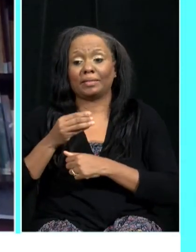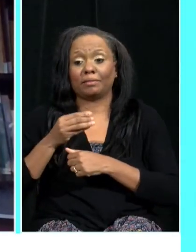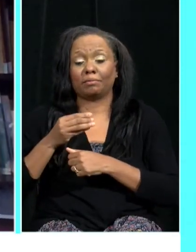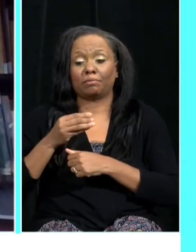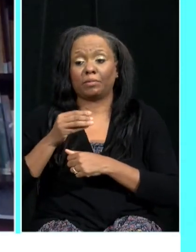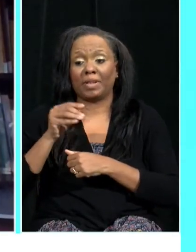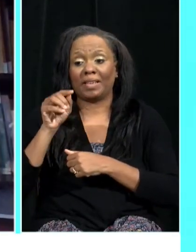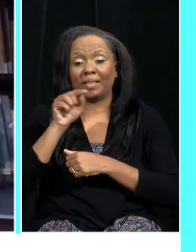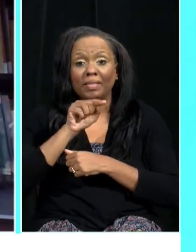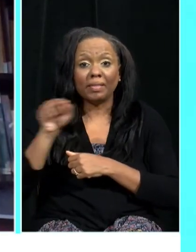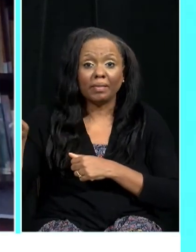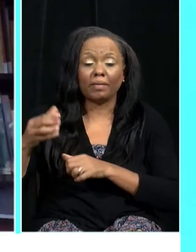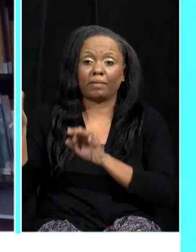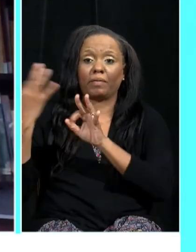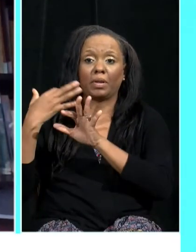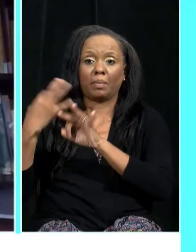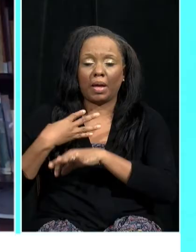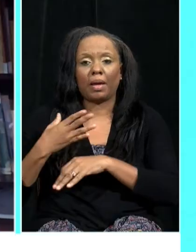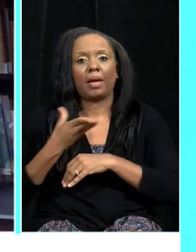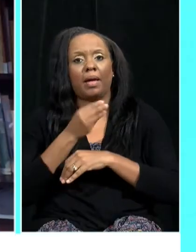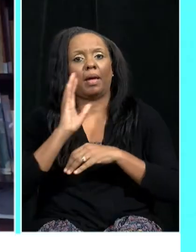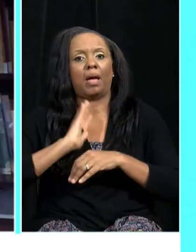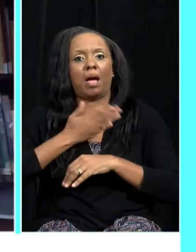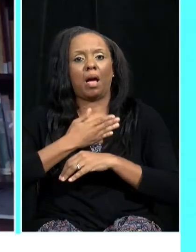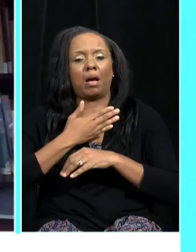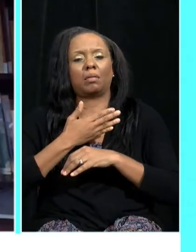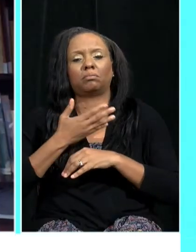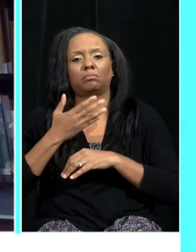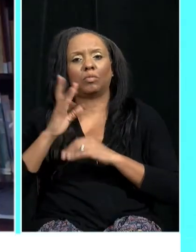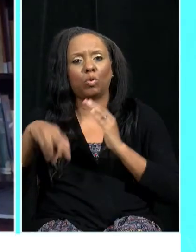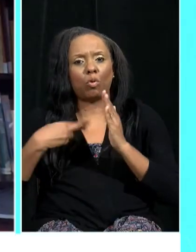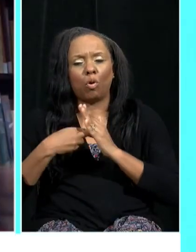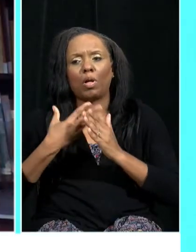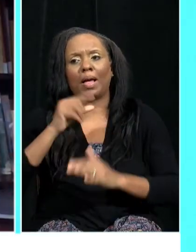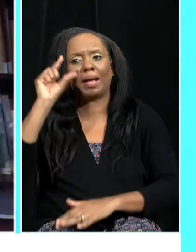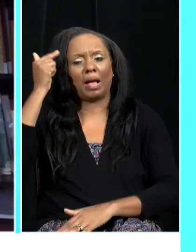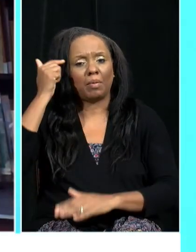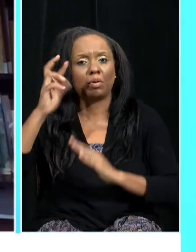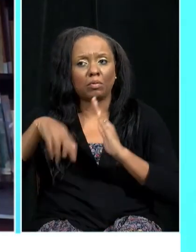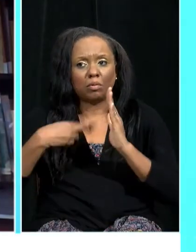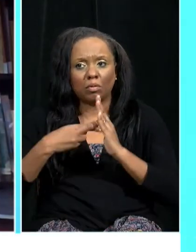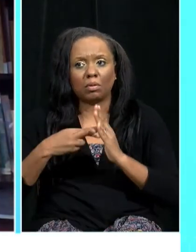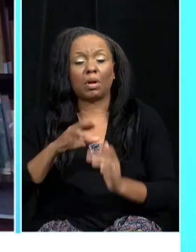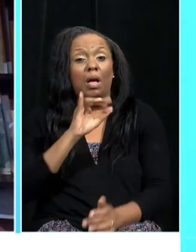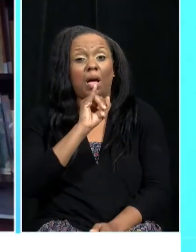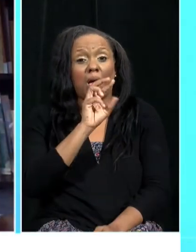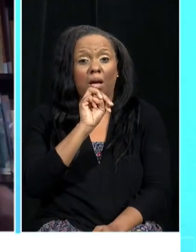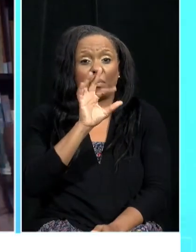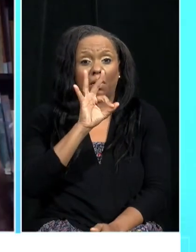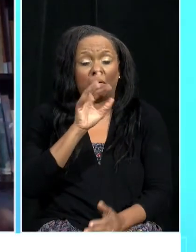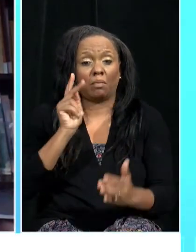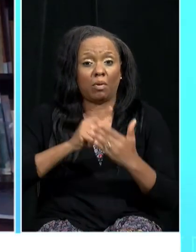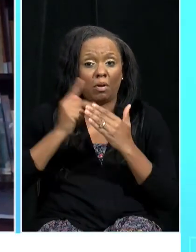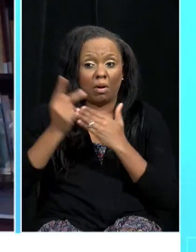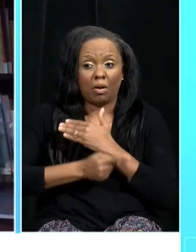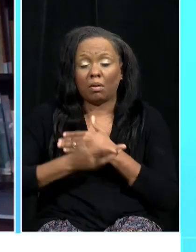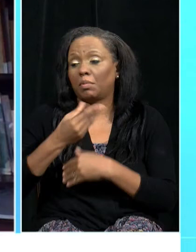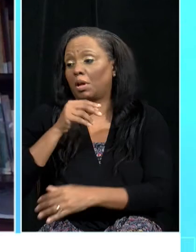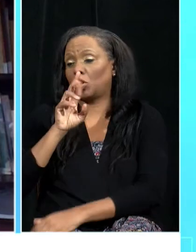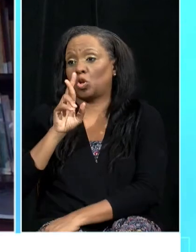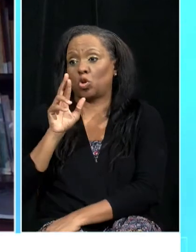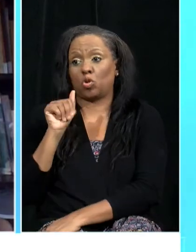government, so IMF programs and the rating agencies to some extent, there is an